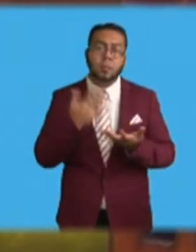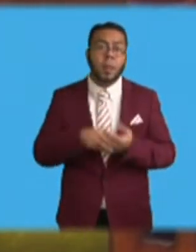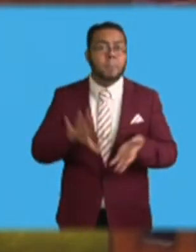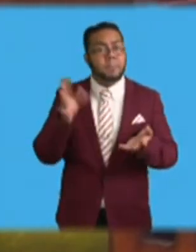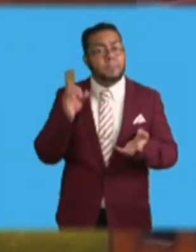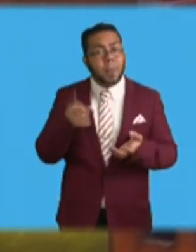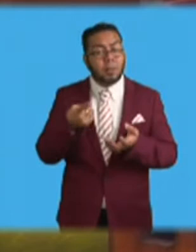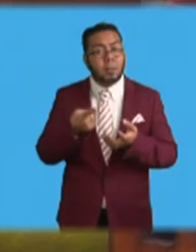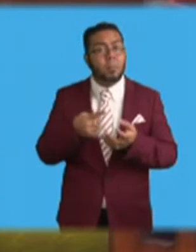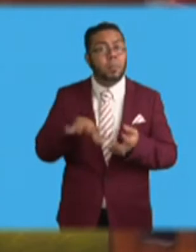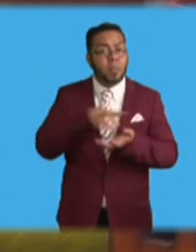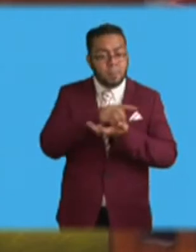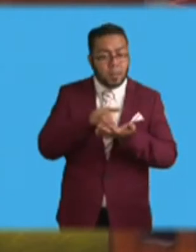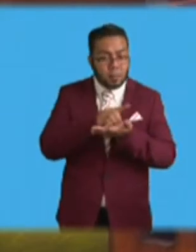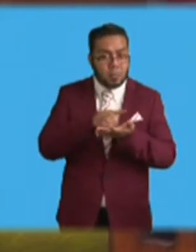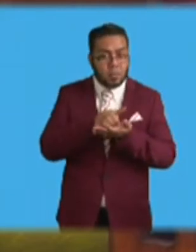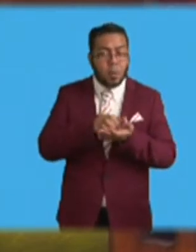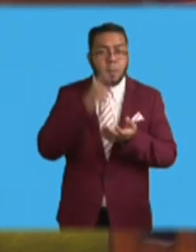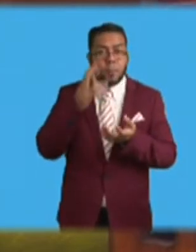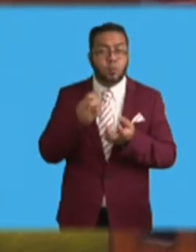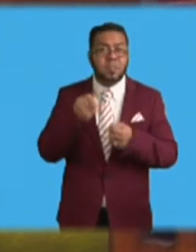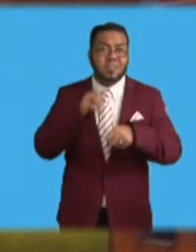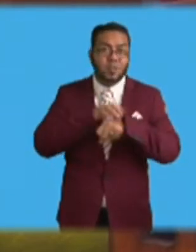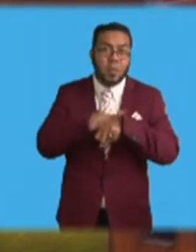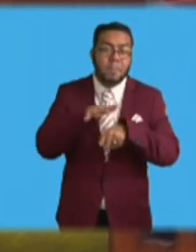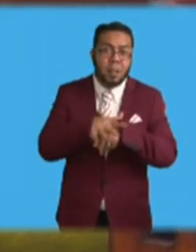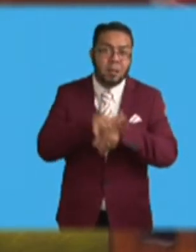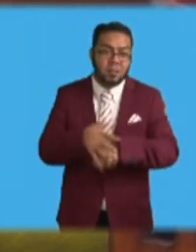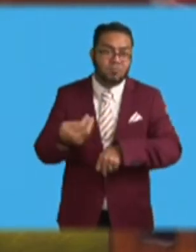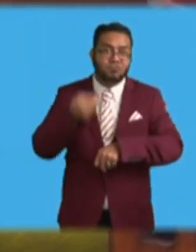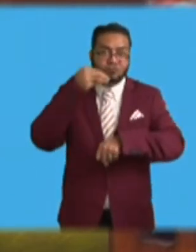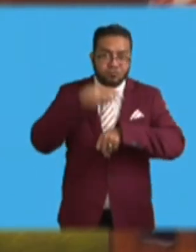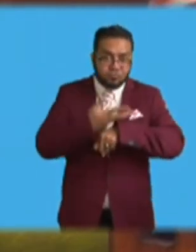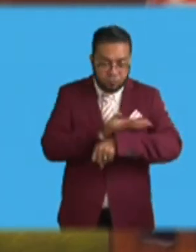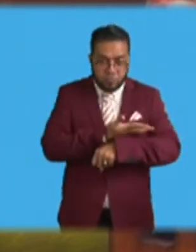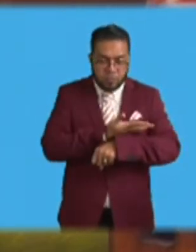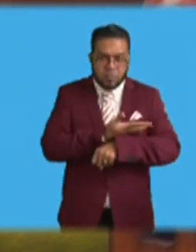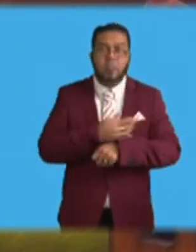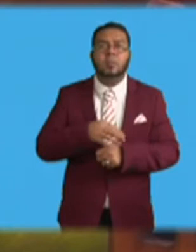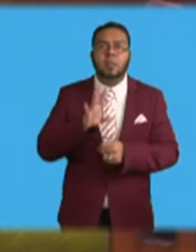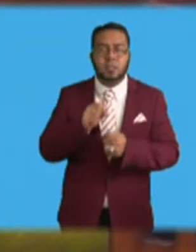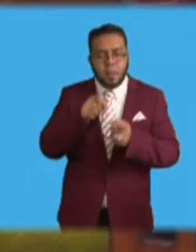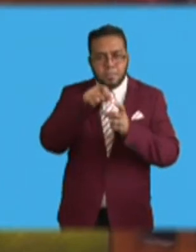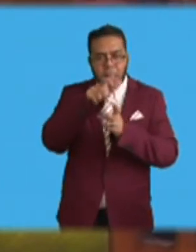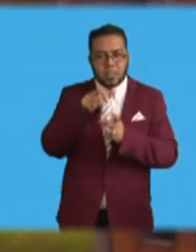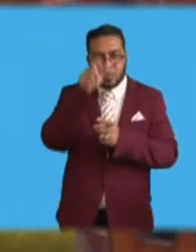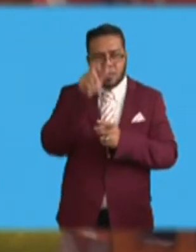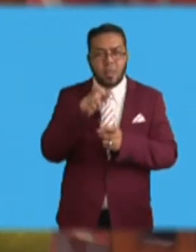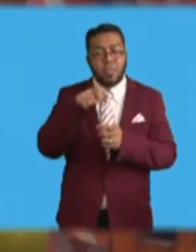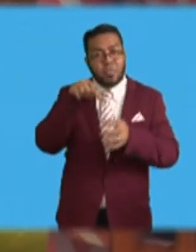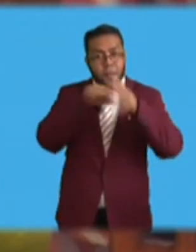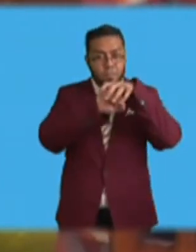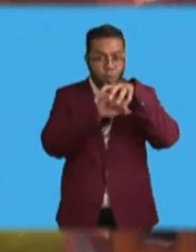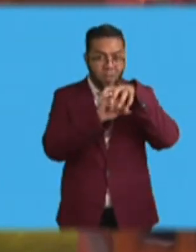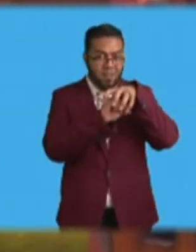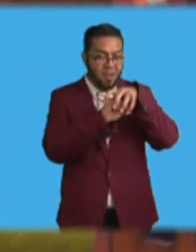the layers of the nasopharynx and moves into the bloodstream, as well as passes the barrier that separates the brain